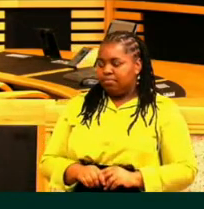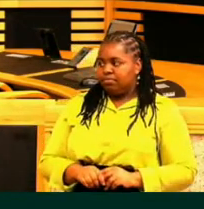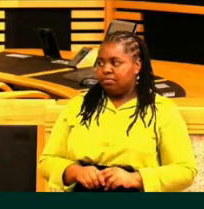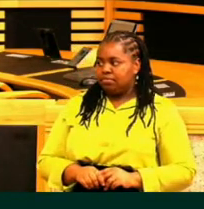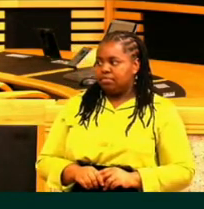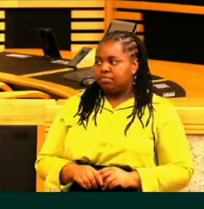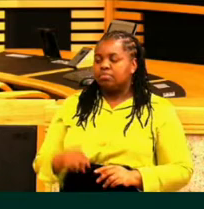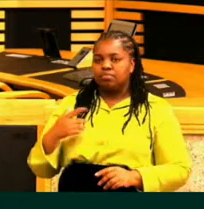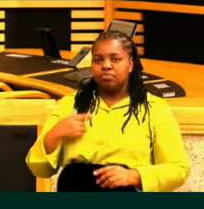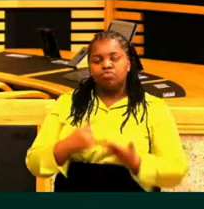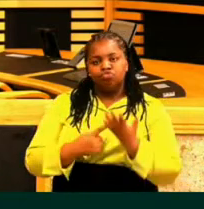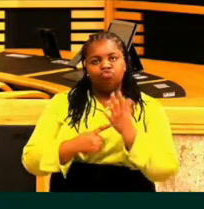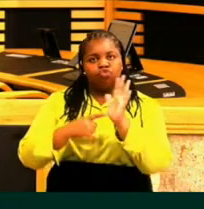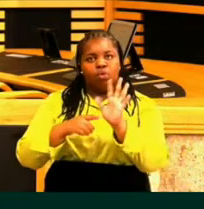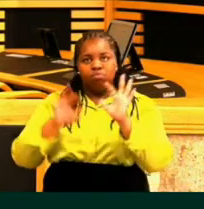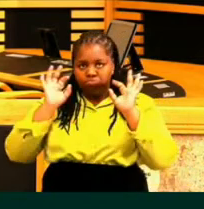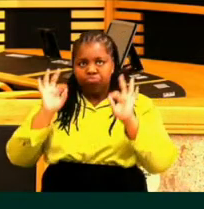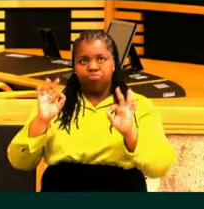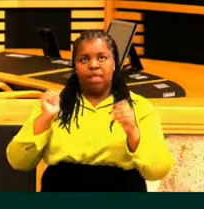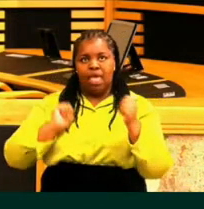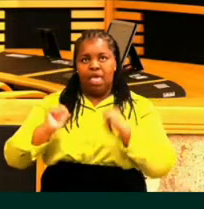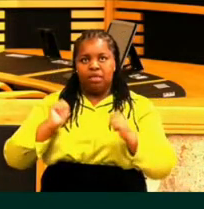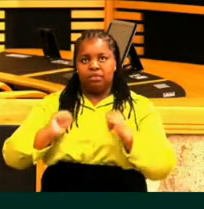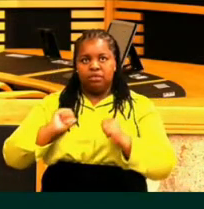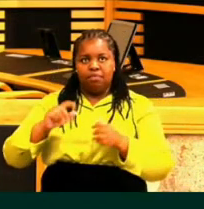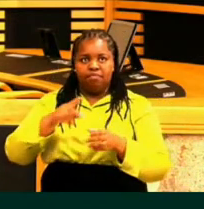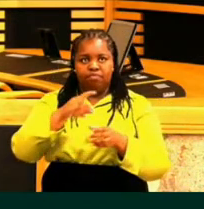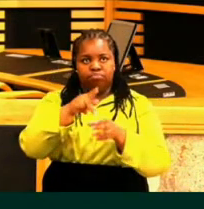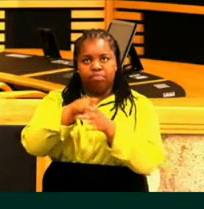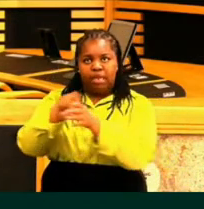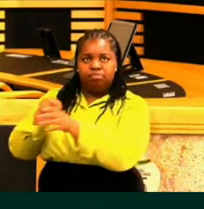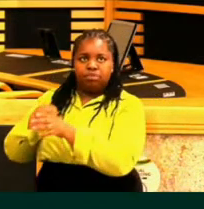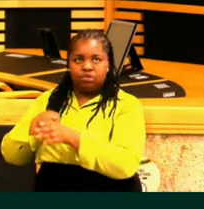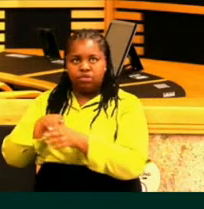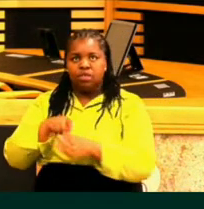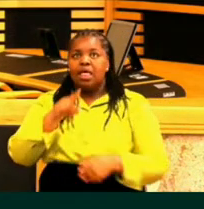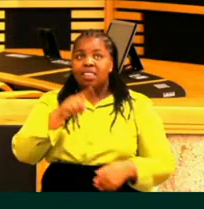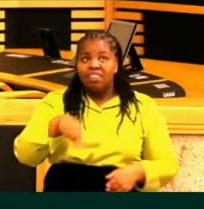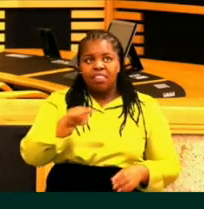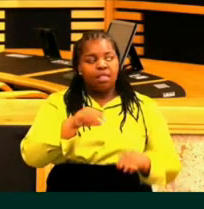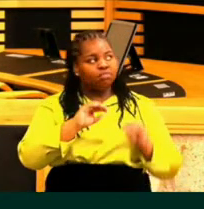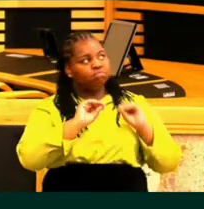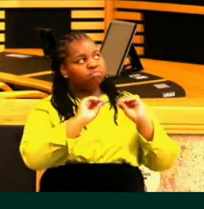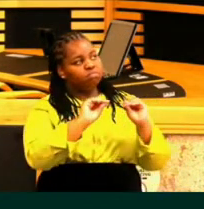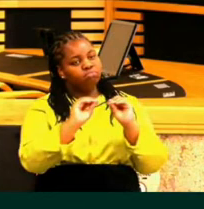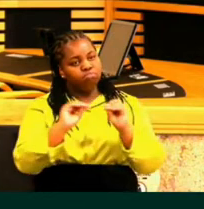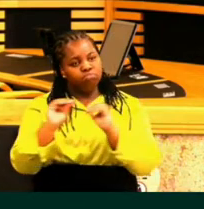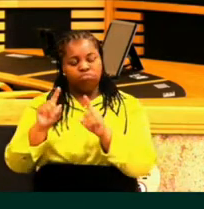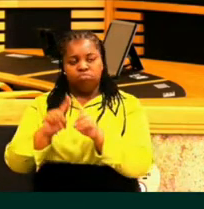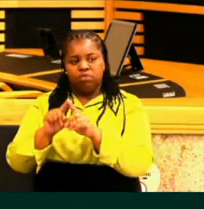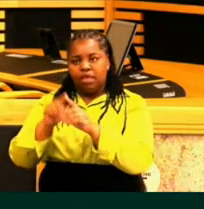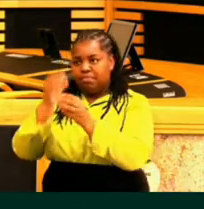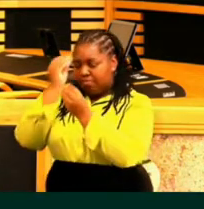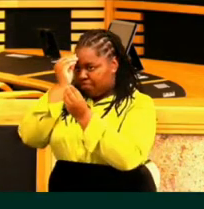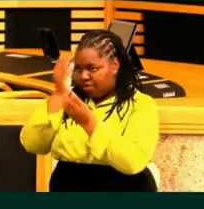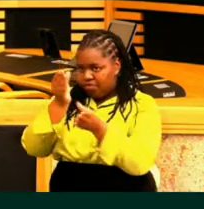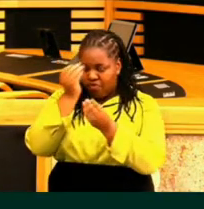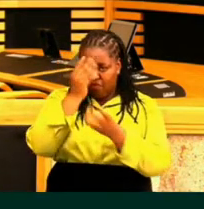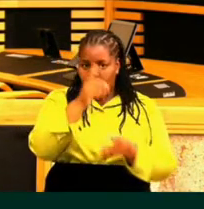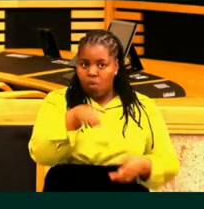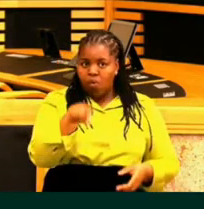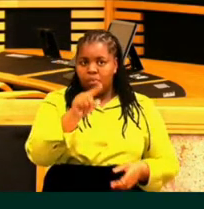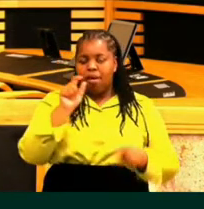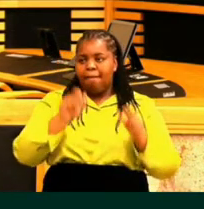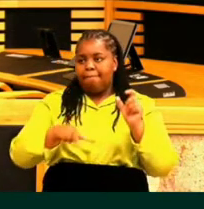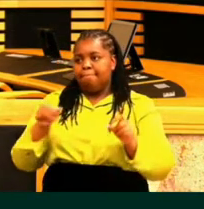and show meaningful and active public participation that educates and informs people